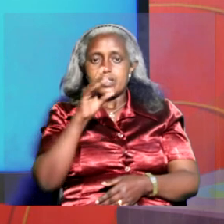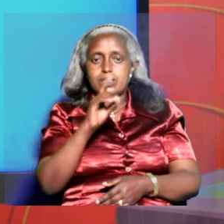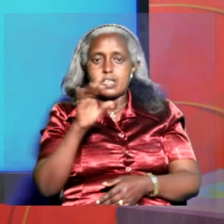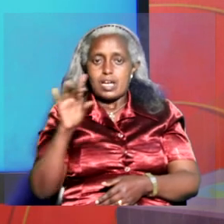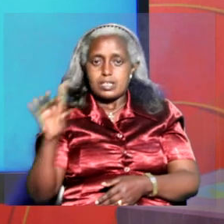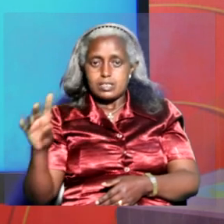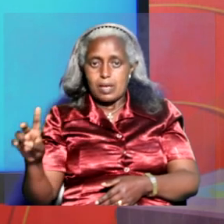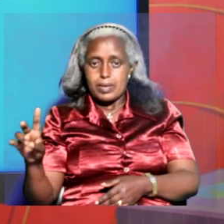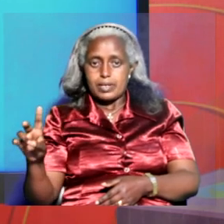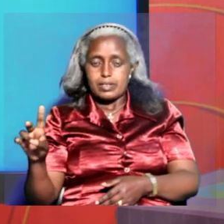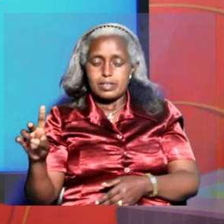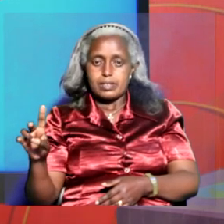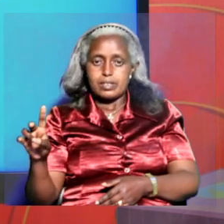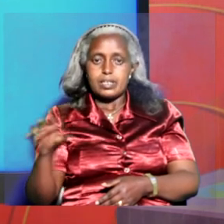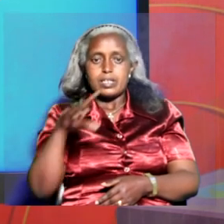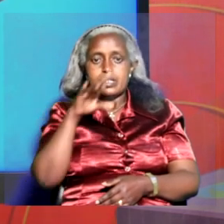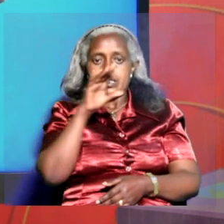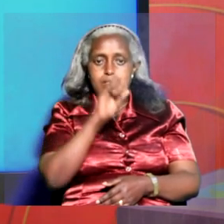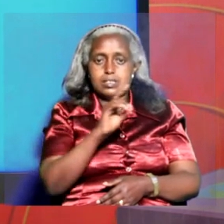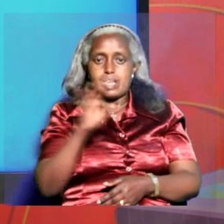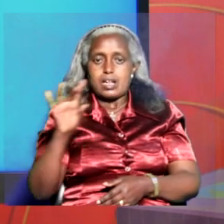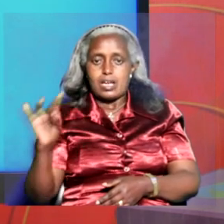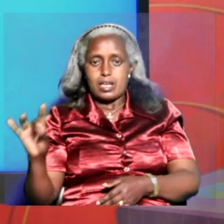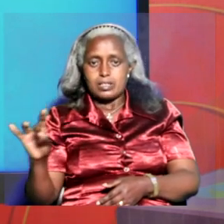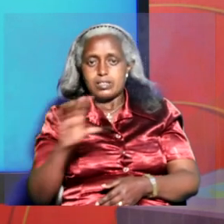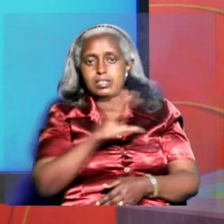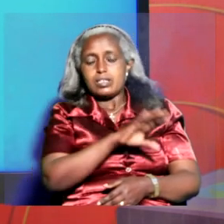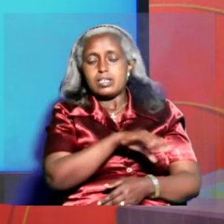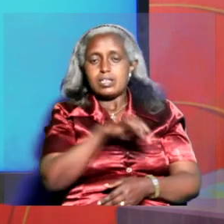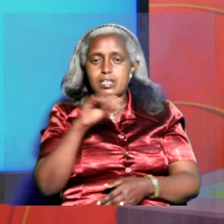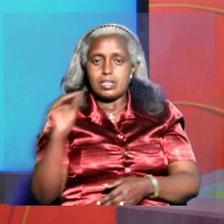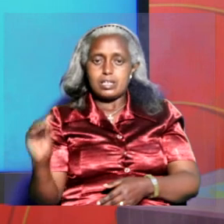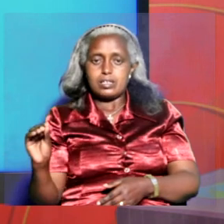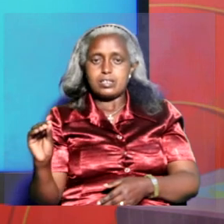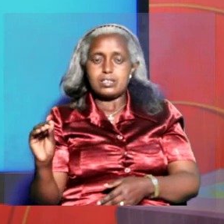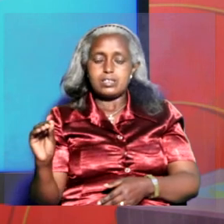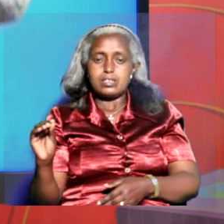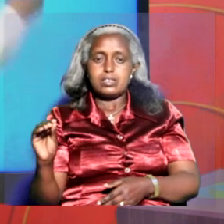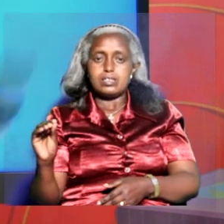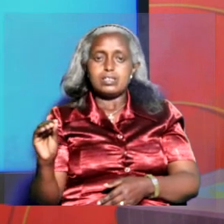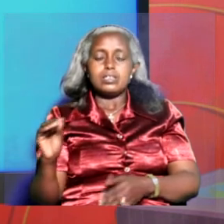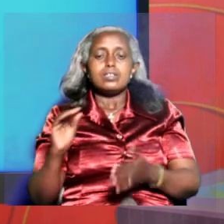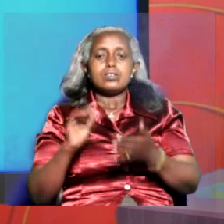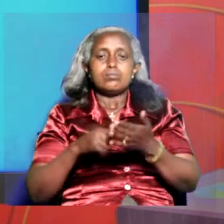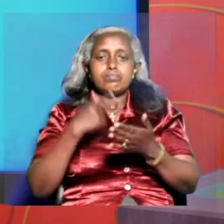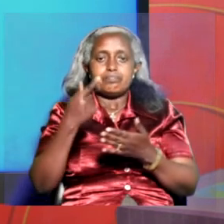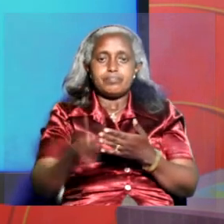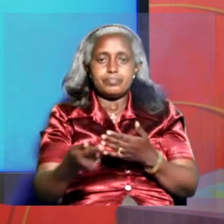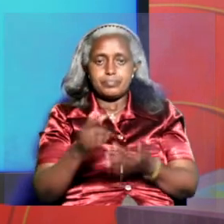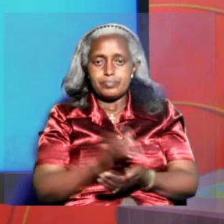decile 7, decile 8, and so